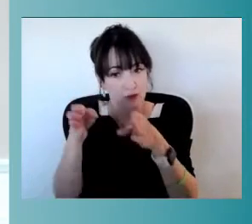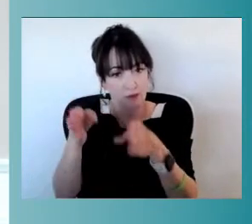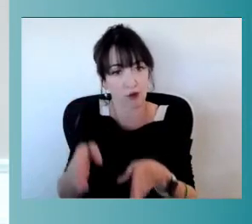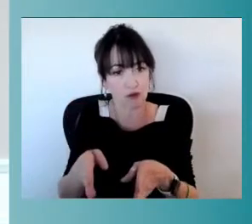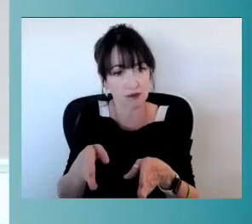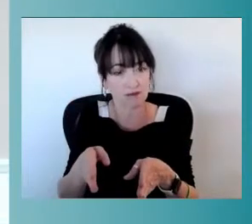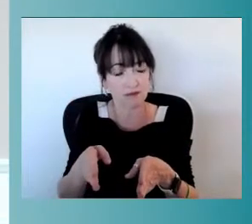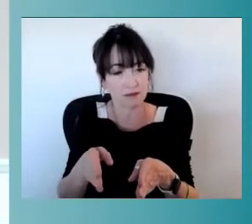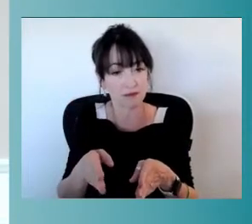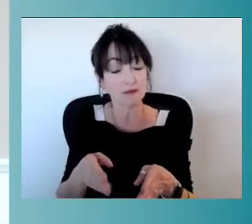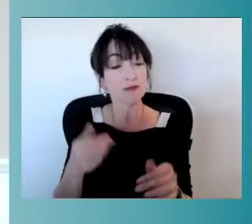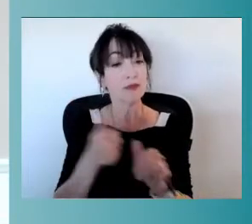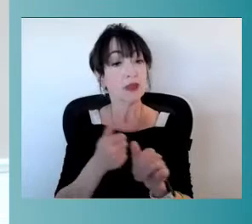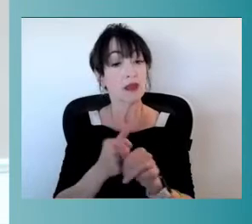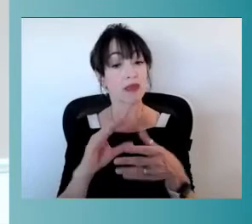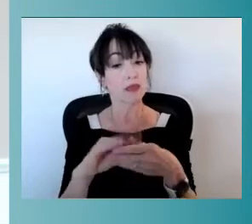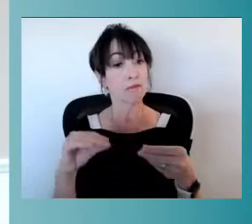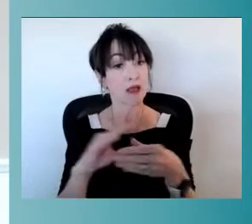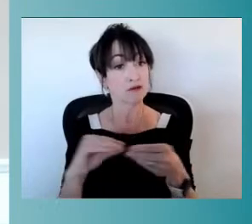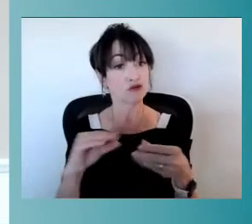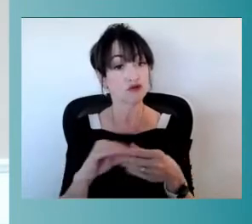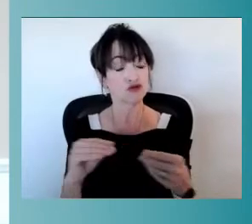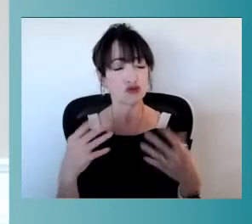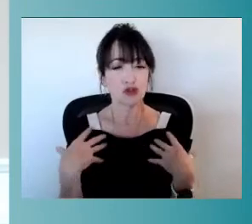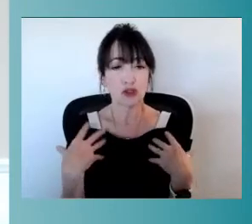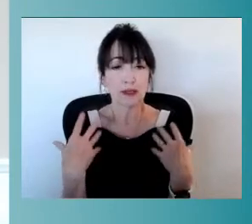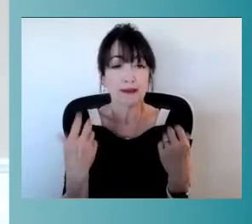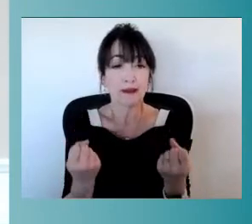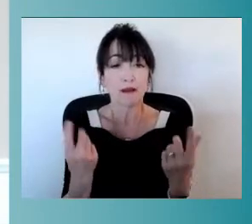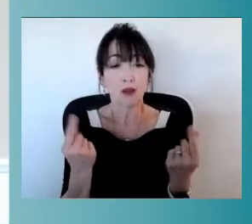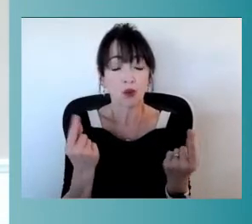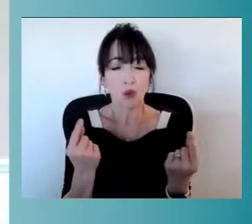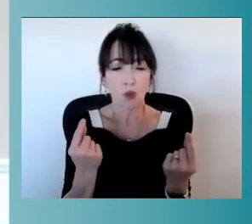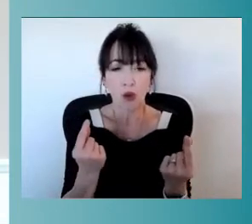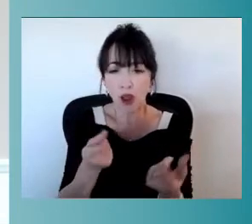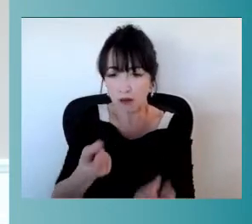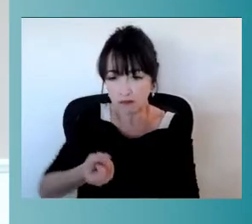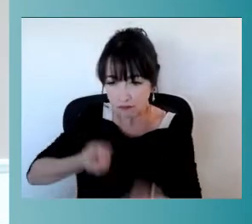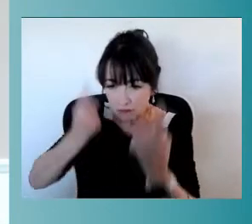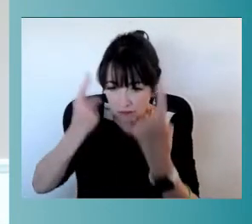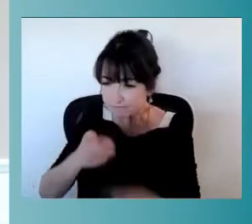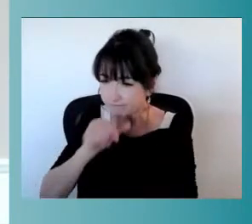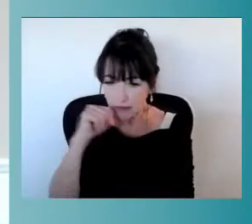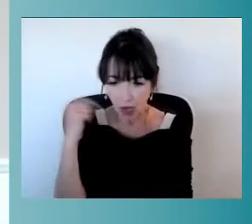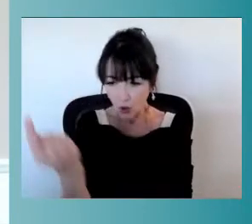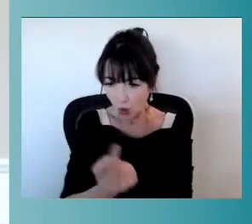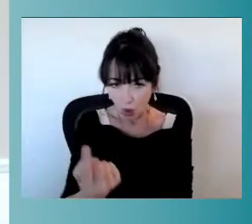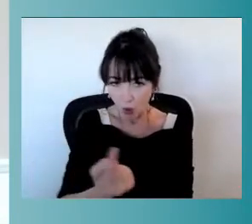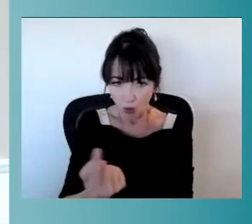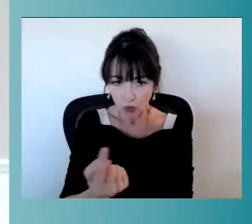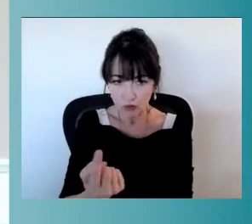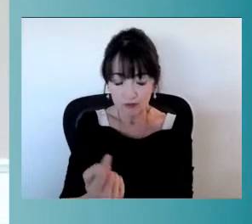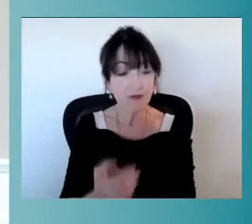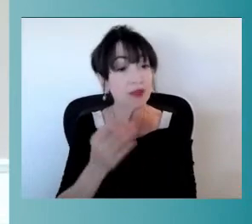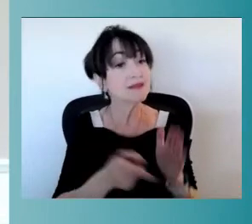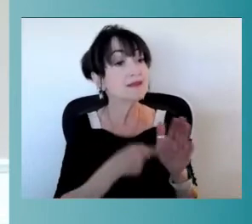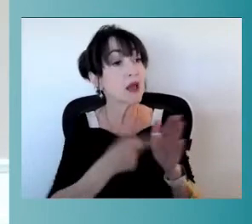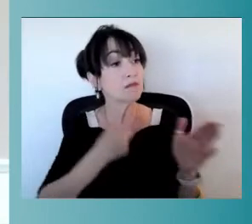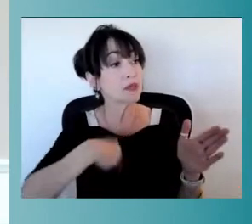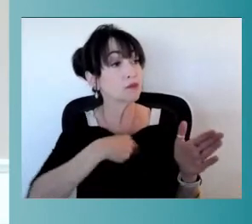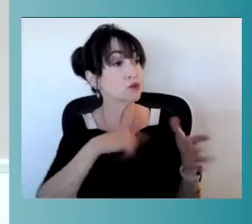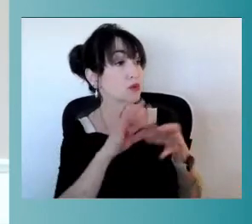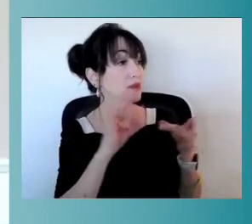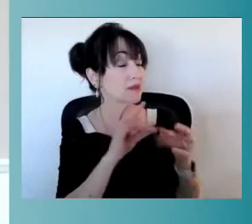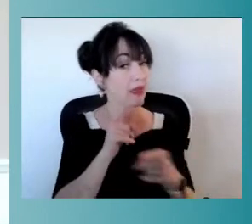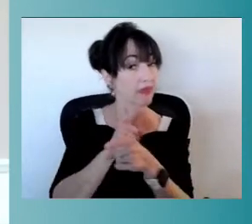healing message that you're not alone. So many times we say, oh, that person has charisma, which